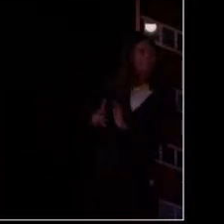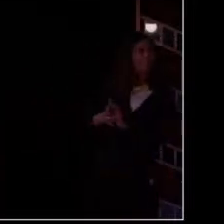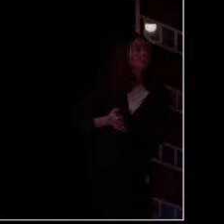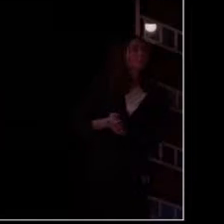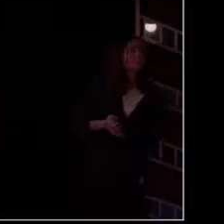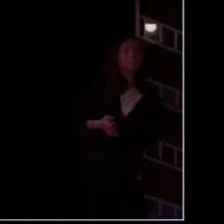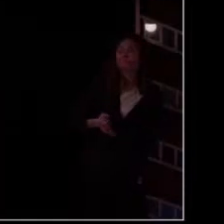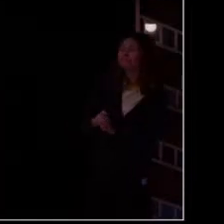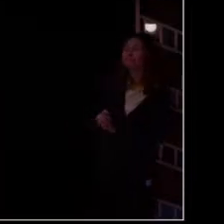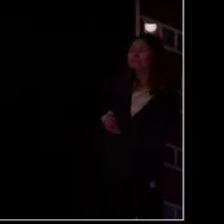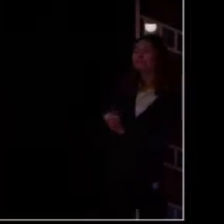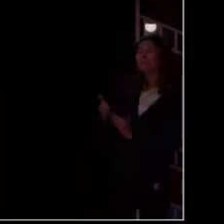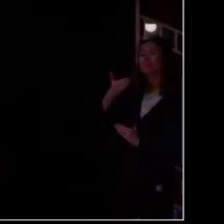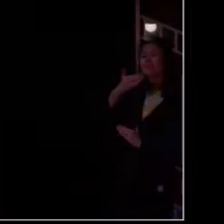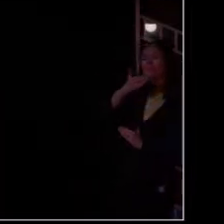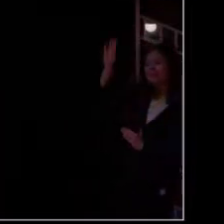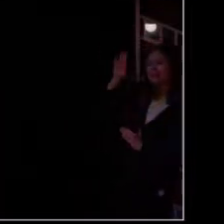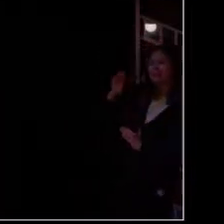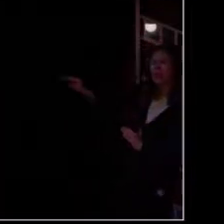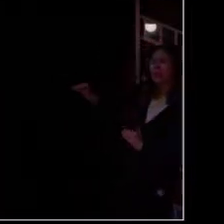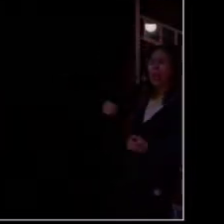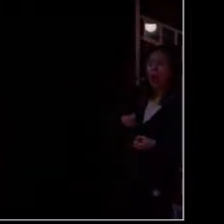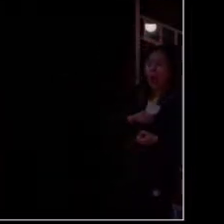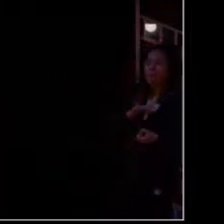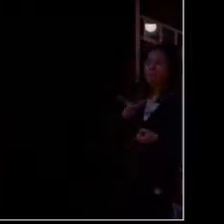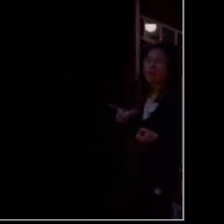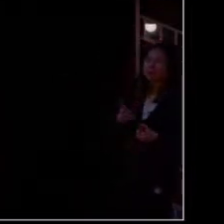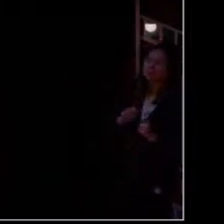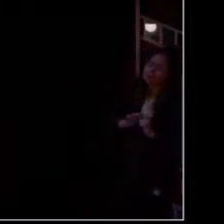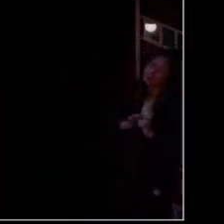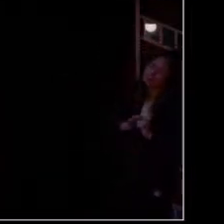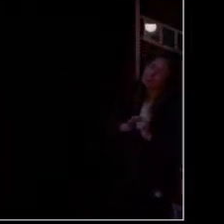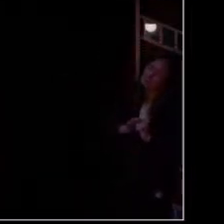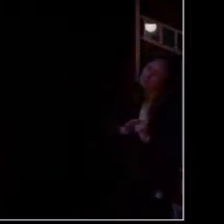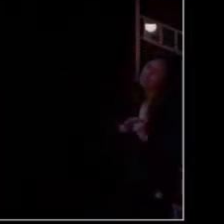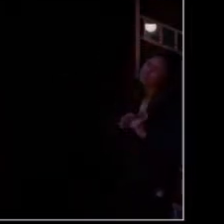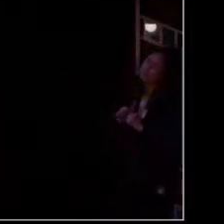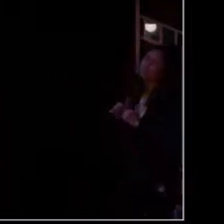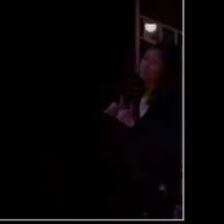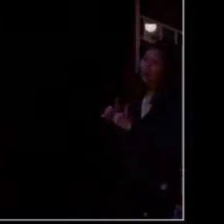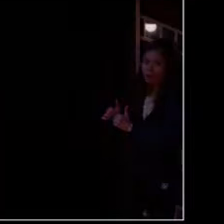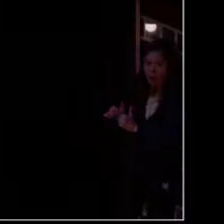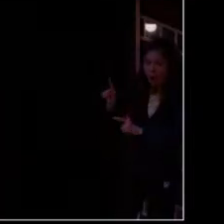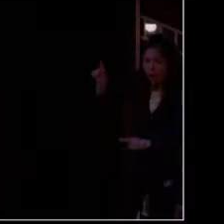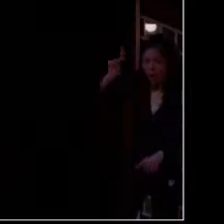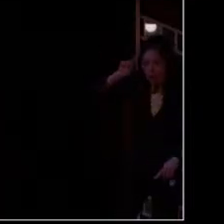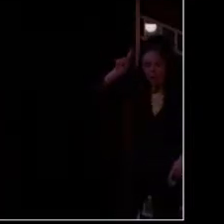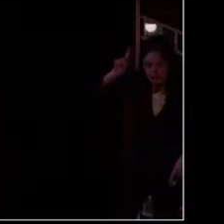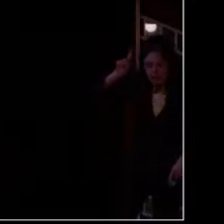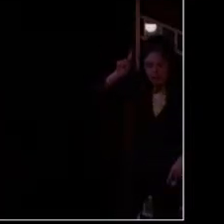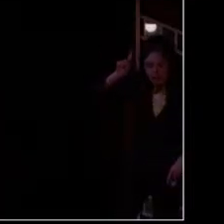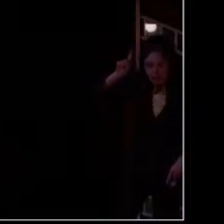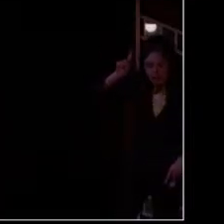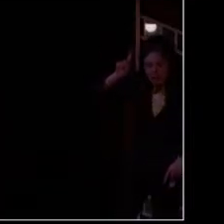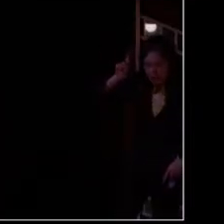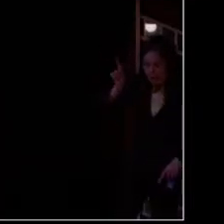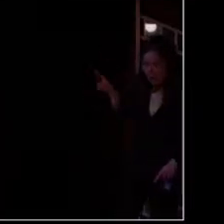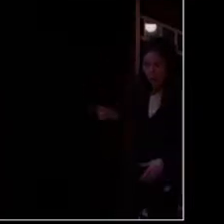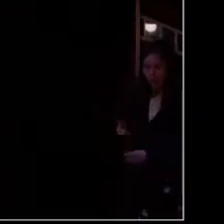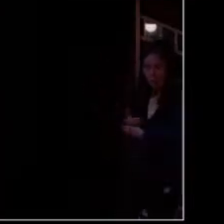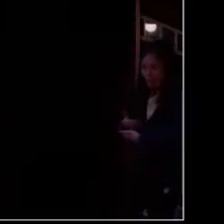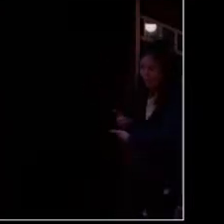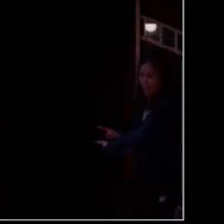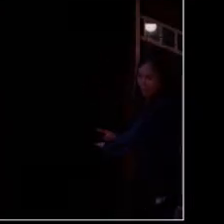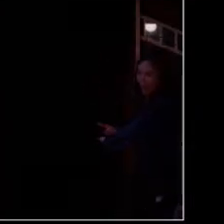convey my happy blessings to Hermione. If she dares trust me with her little babe, I'll